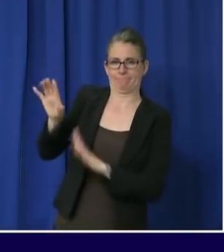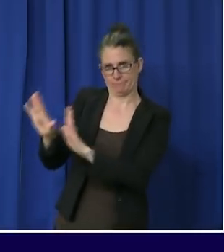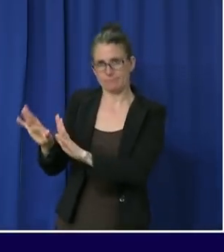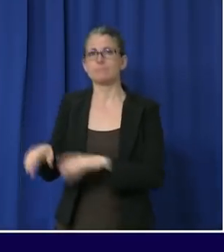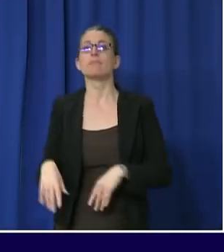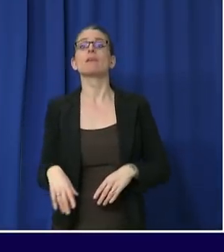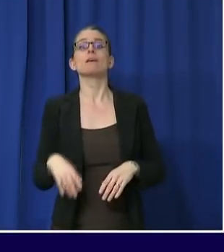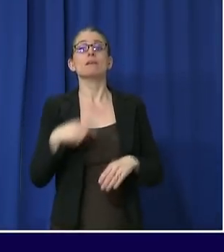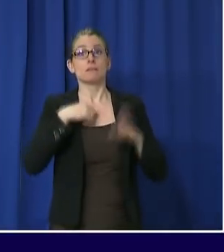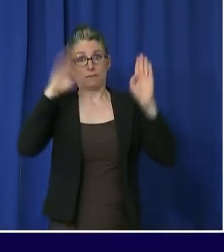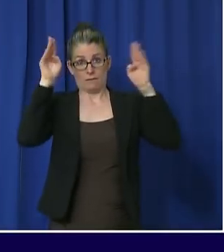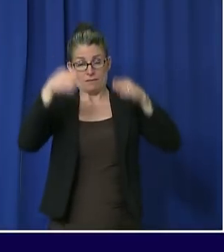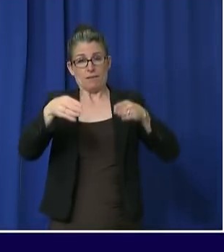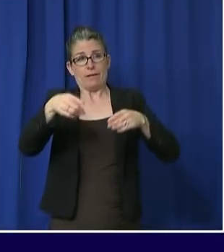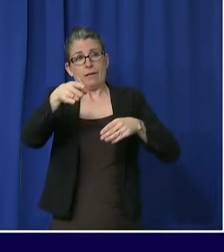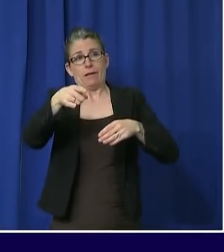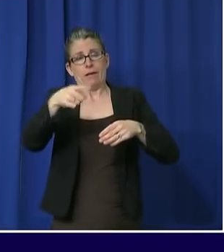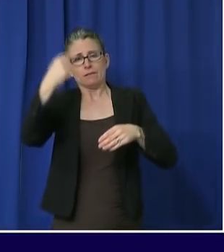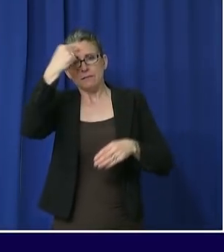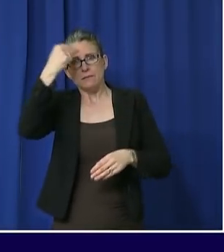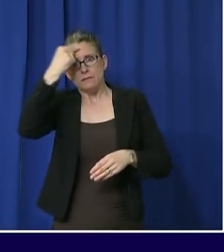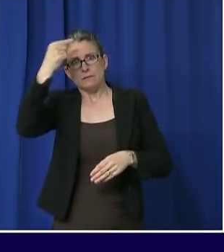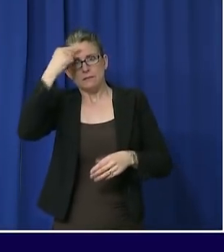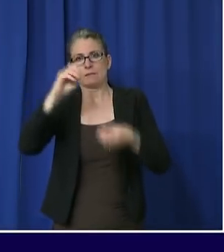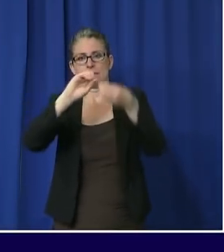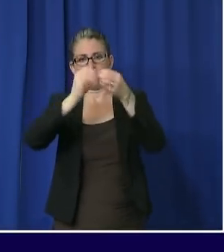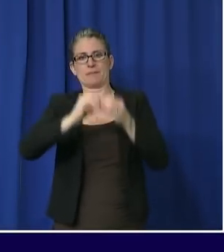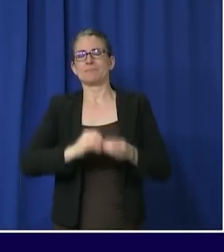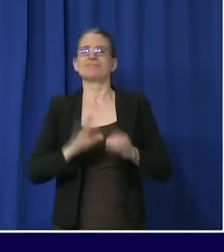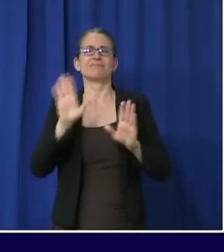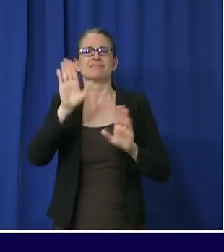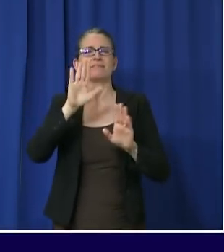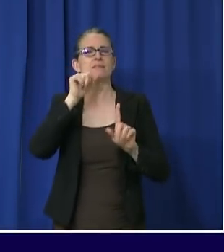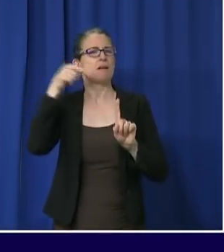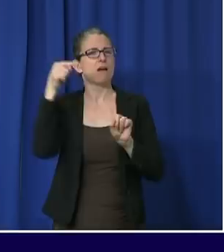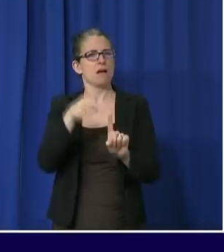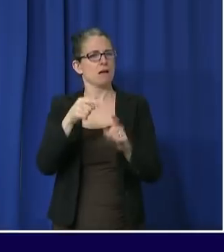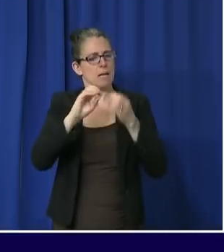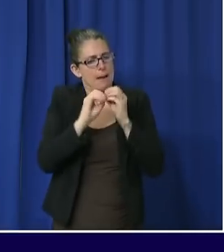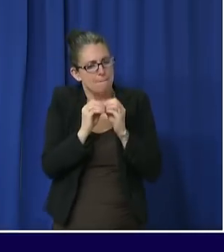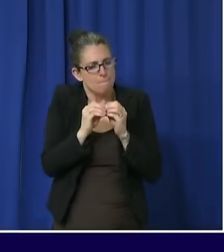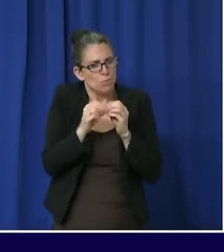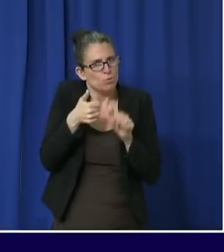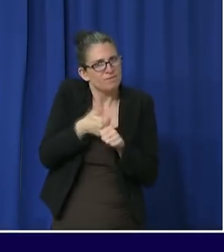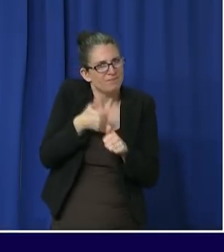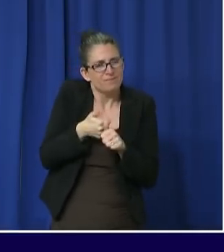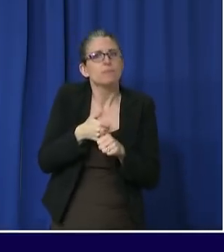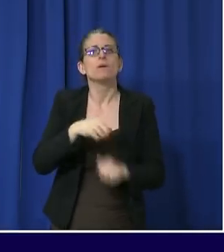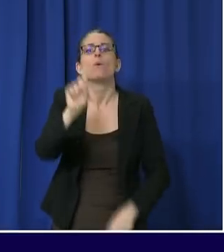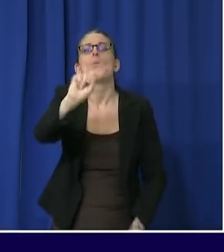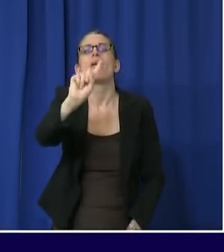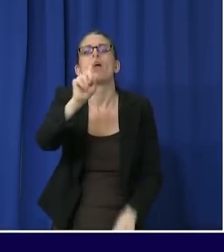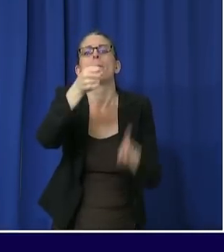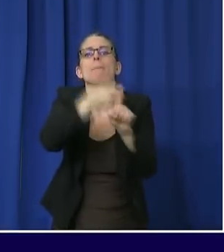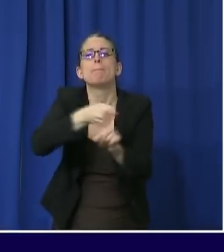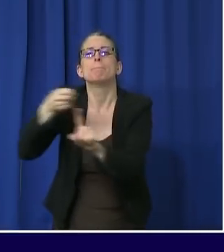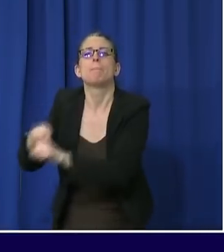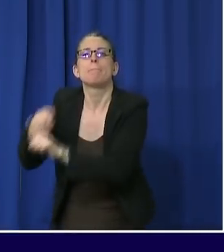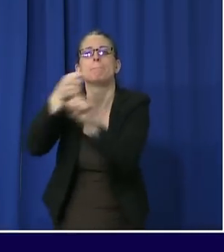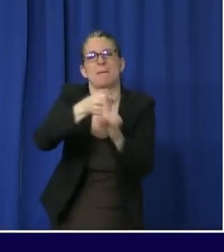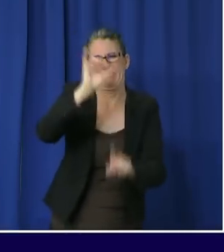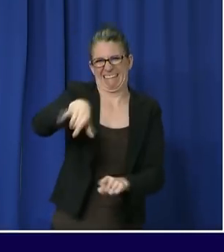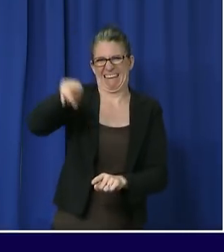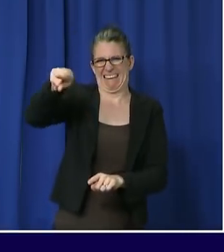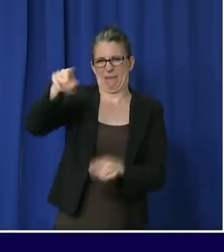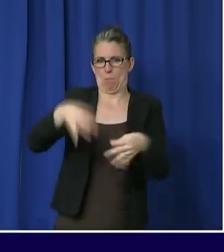distribution, partly on a geographic basis. Where are we seeing new cases on a county-by-county level? But also, what type of